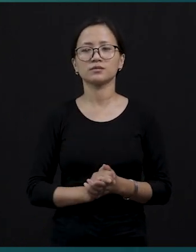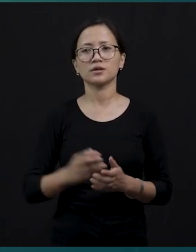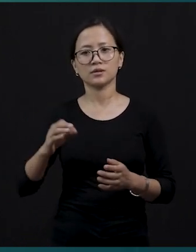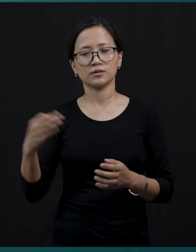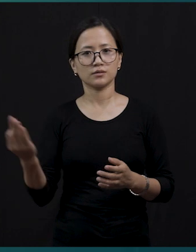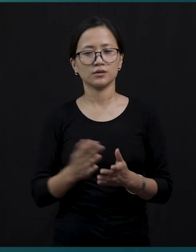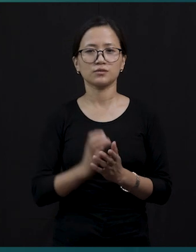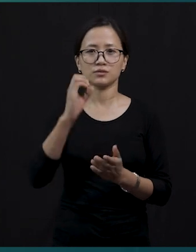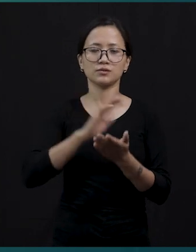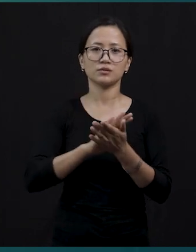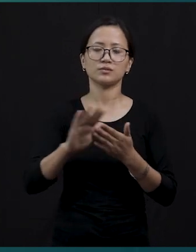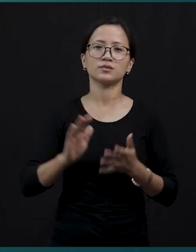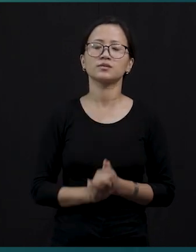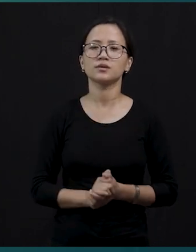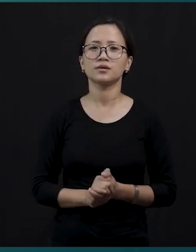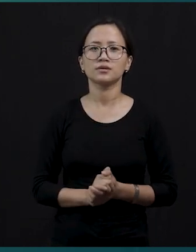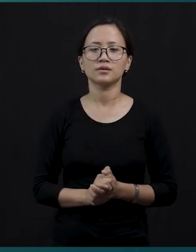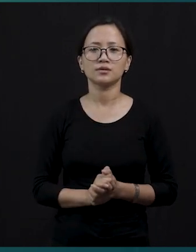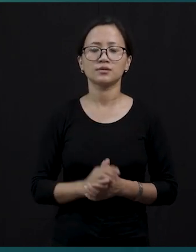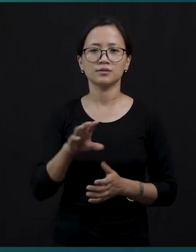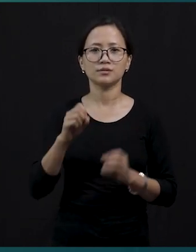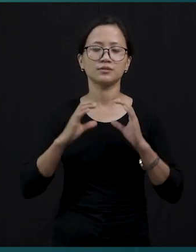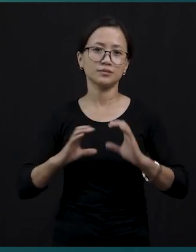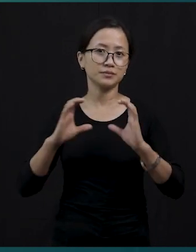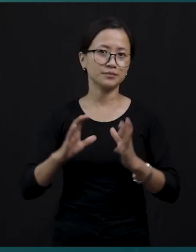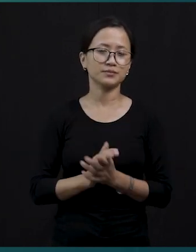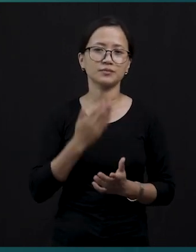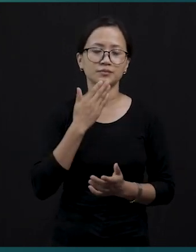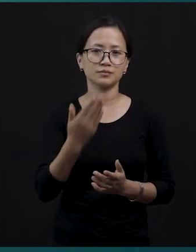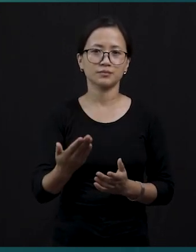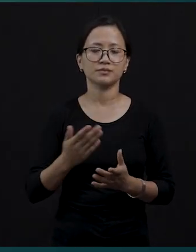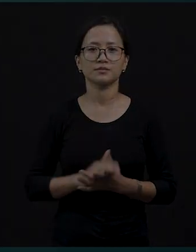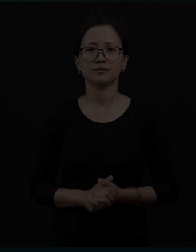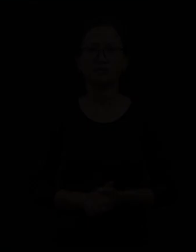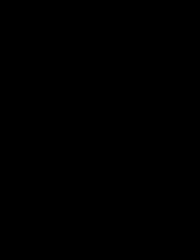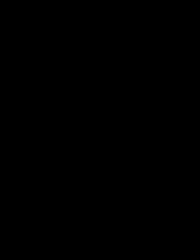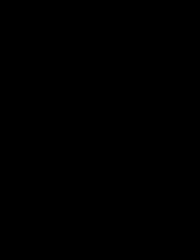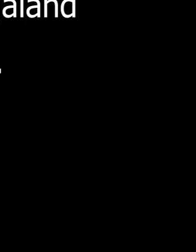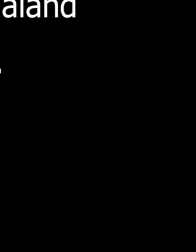in the next class. All right, till then, take care all of you. Thank you.